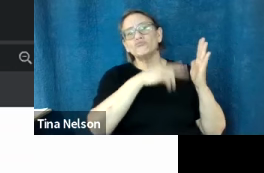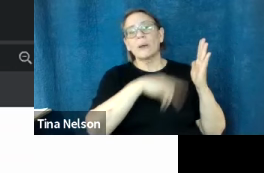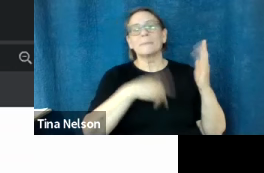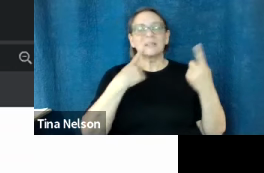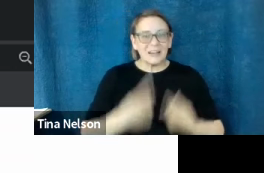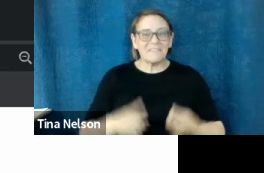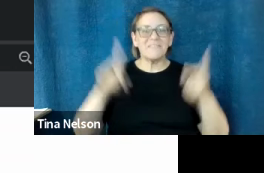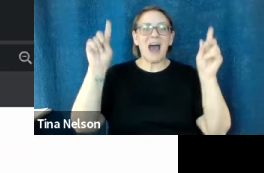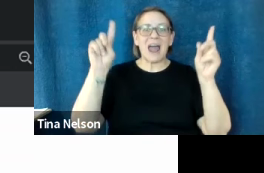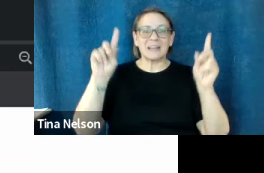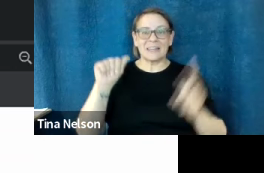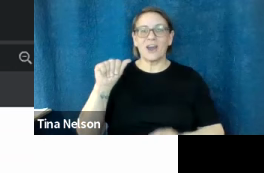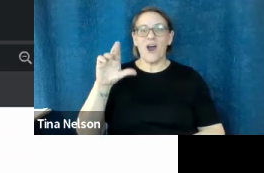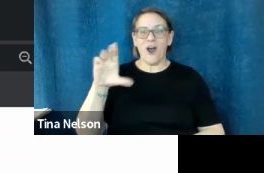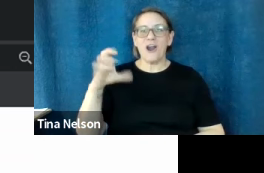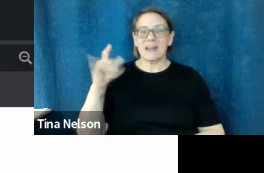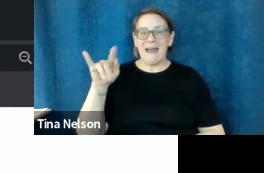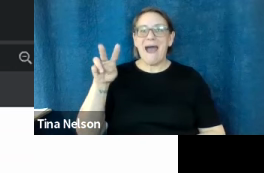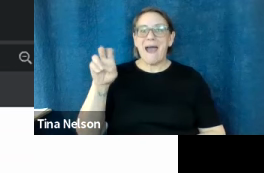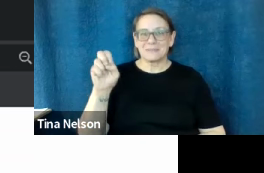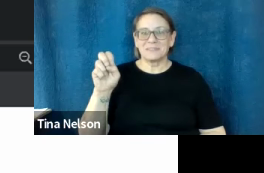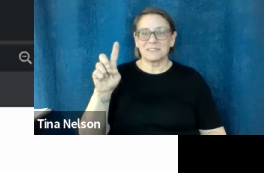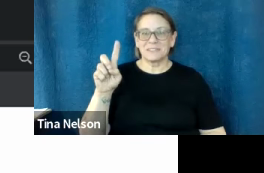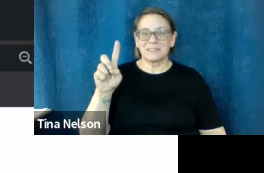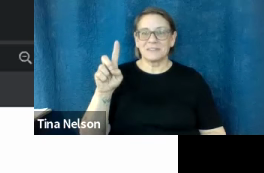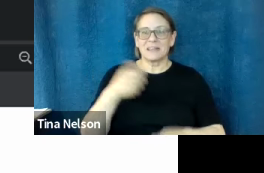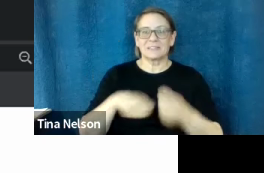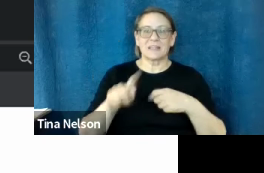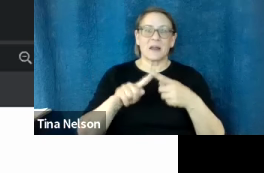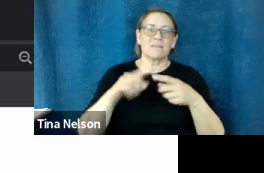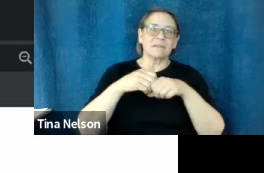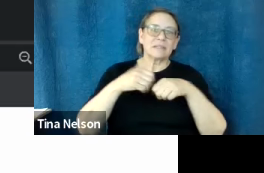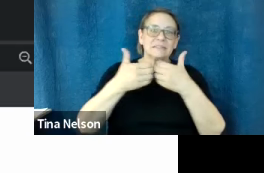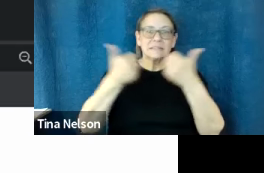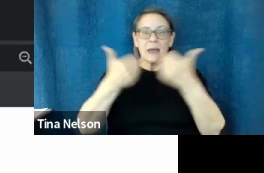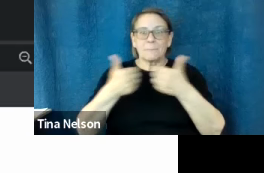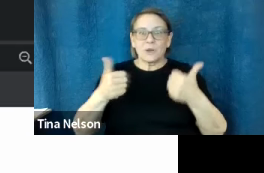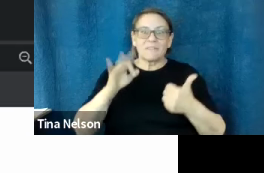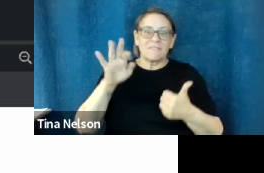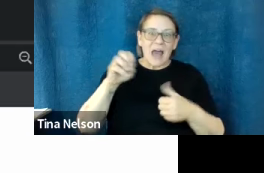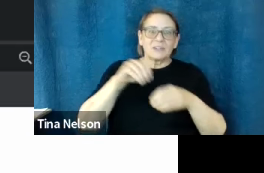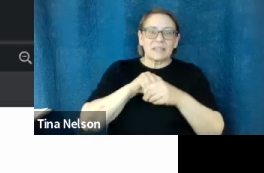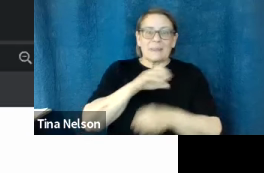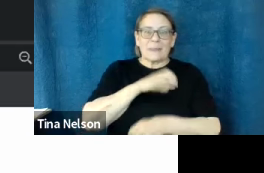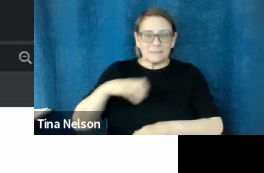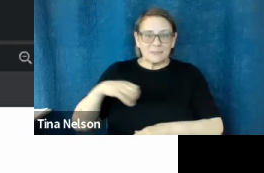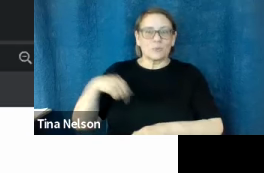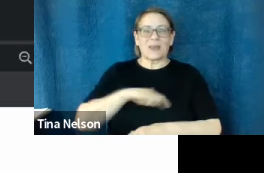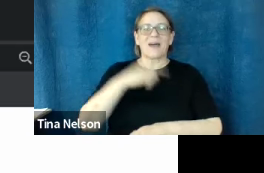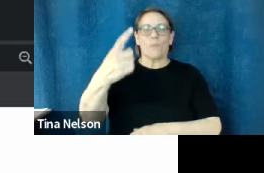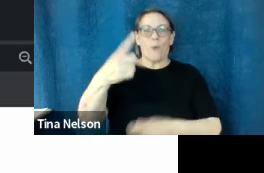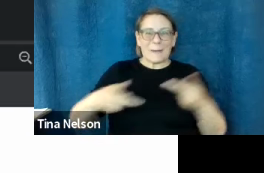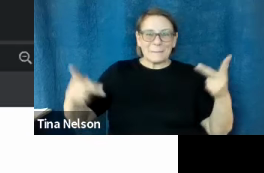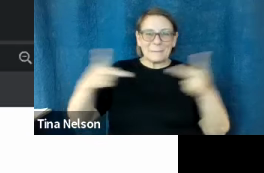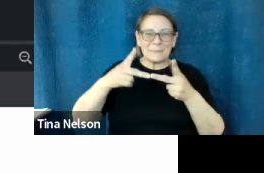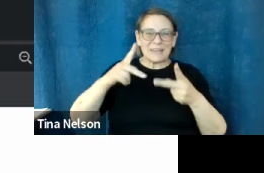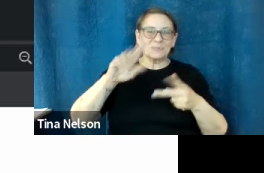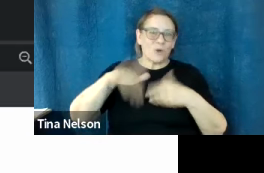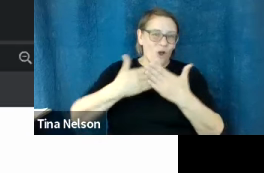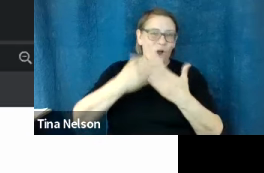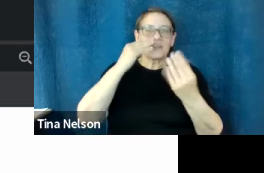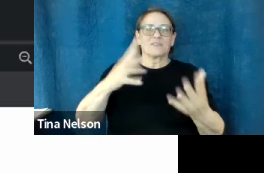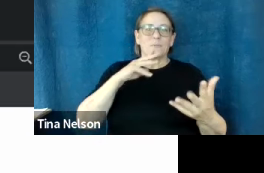have it archived as opposed to being in separate files at the commission. We have one consolidated place where we can